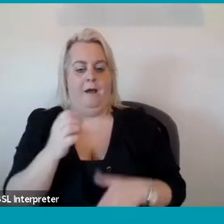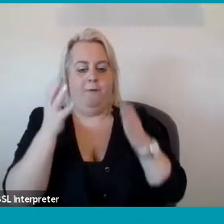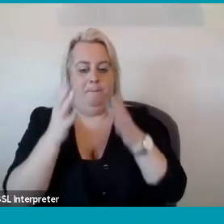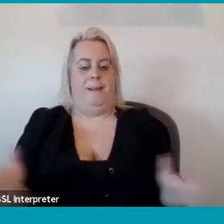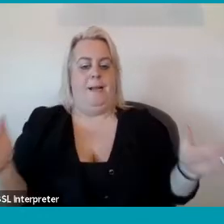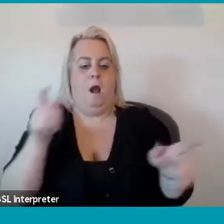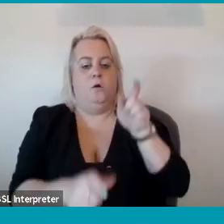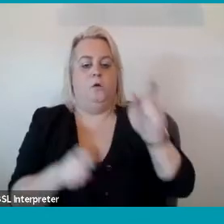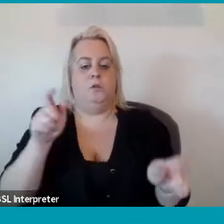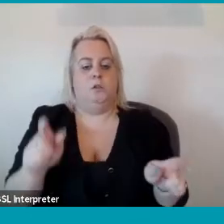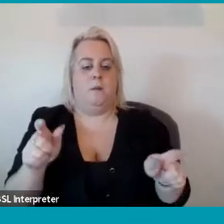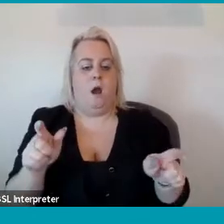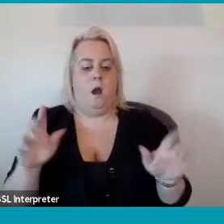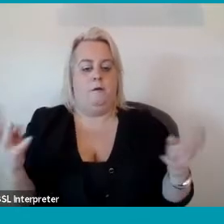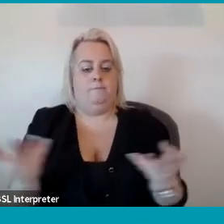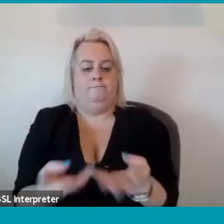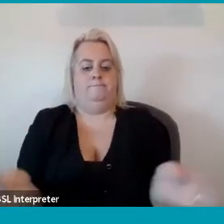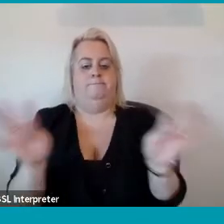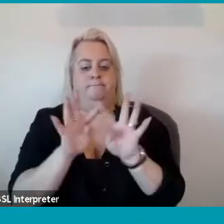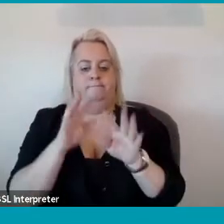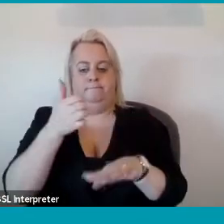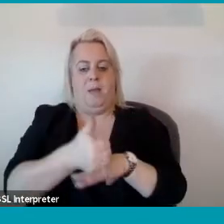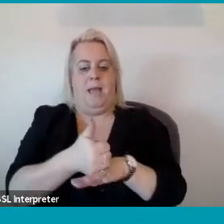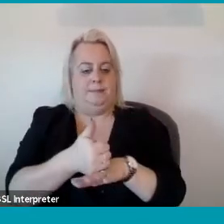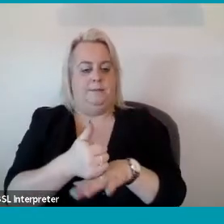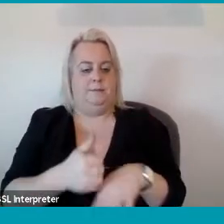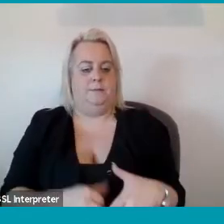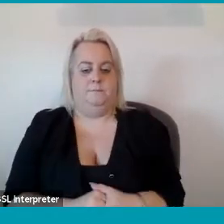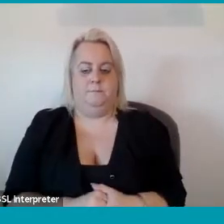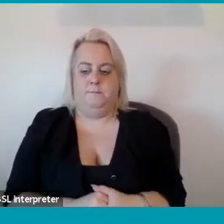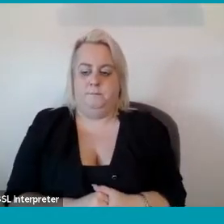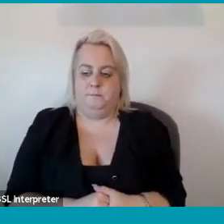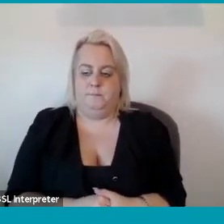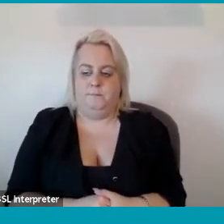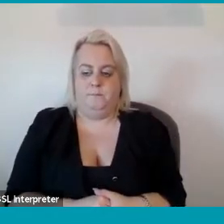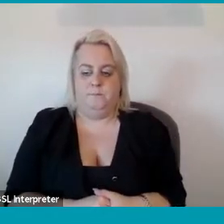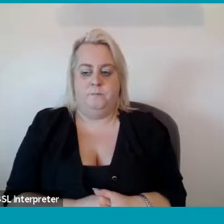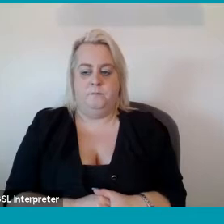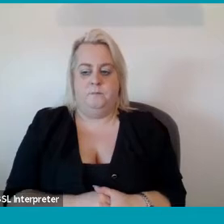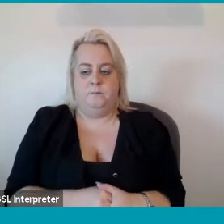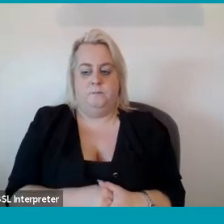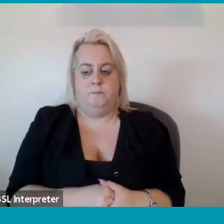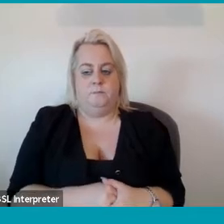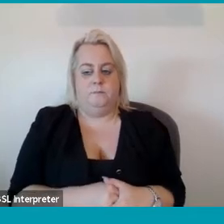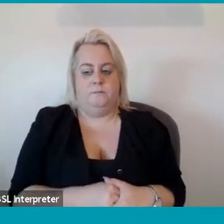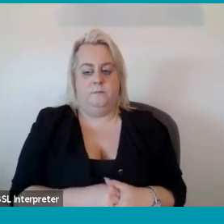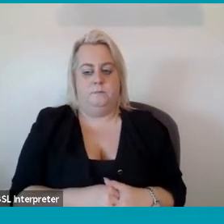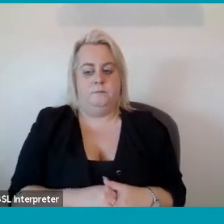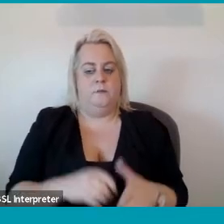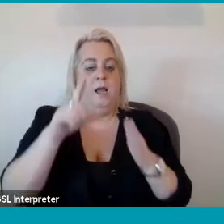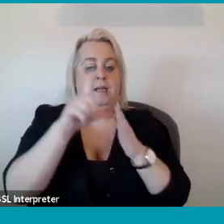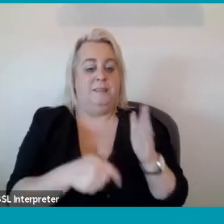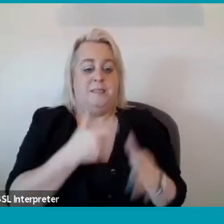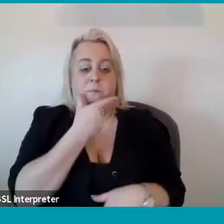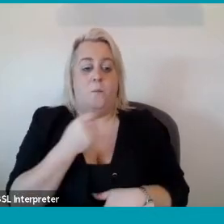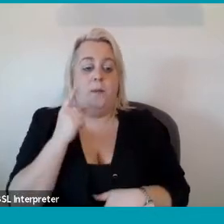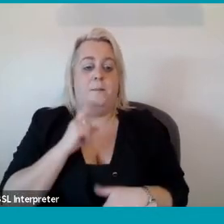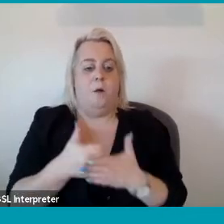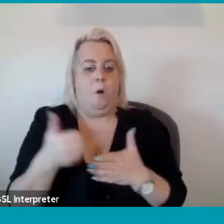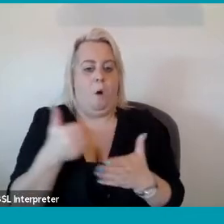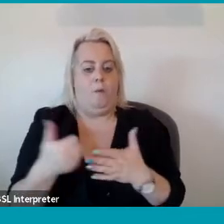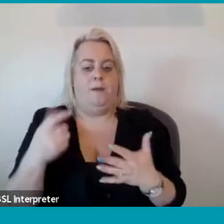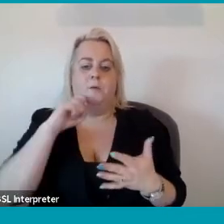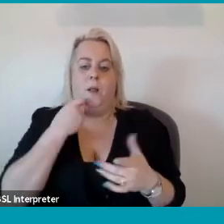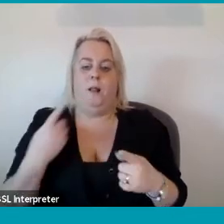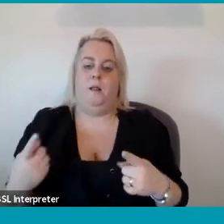So if you think about it, it's not just the disabled people themselves, because we tend not to go places on our own any more than